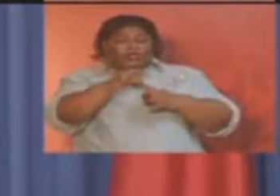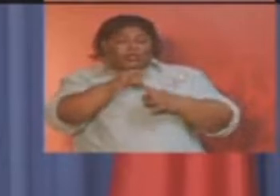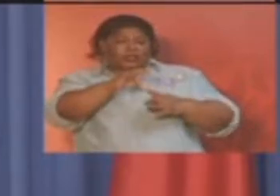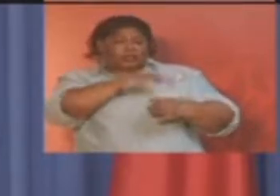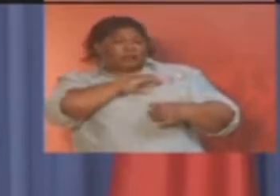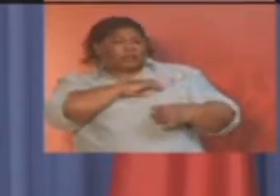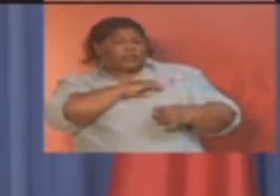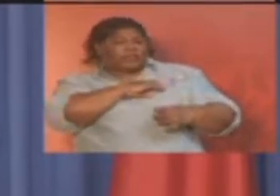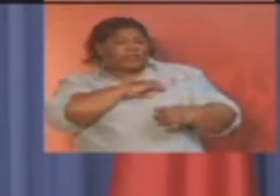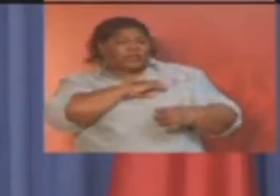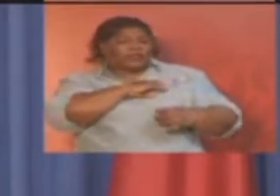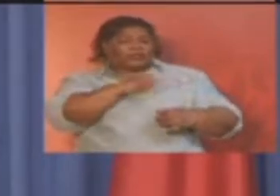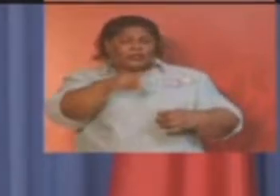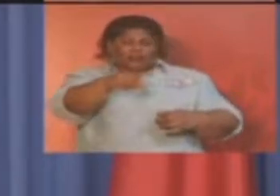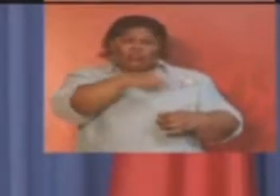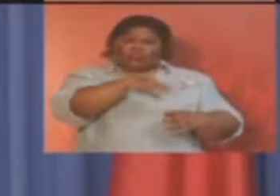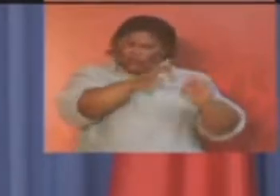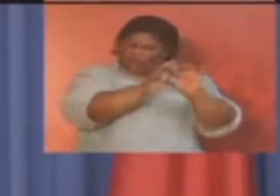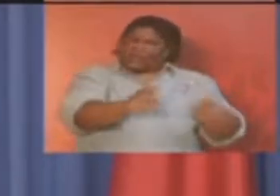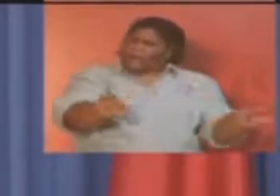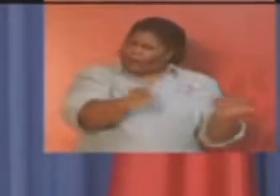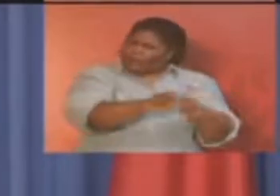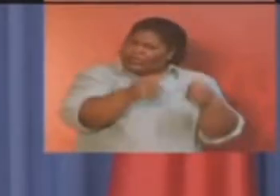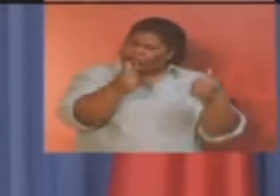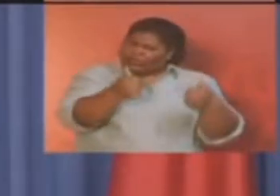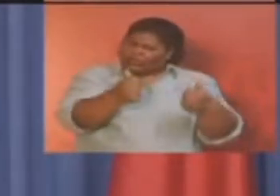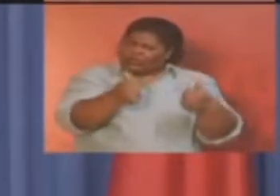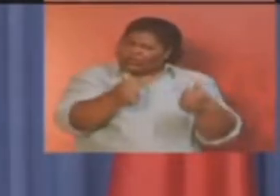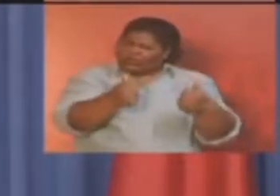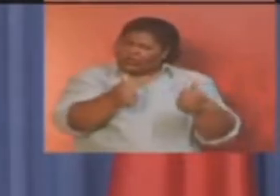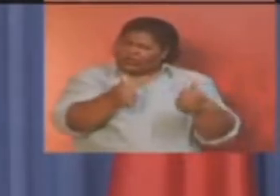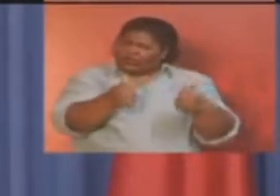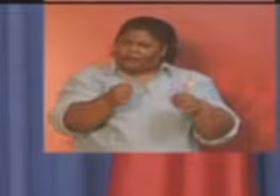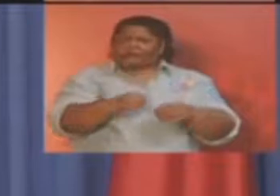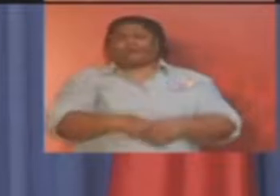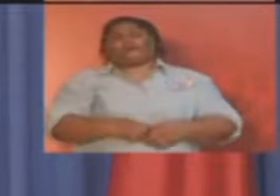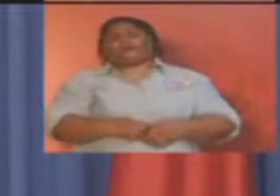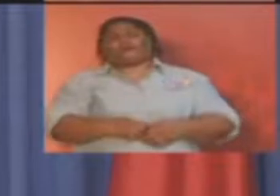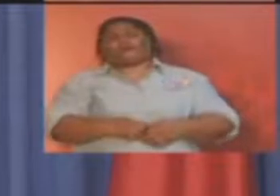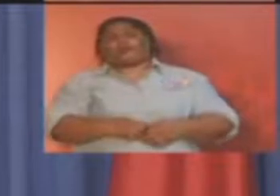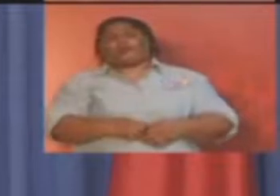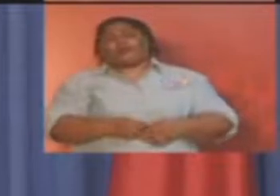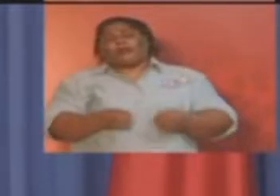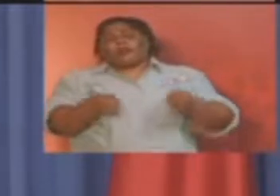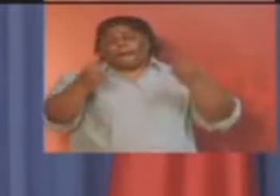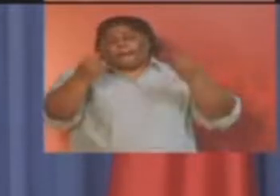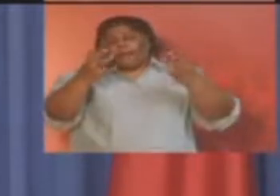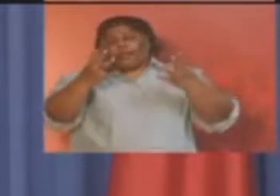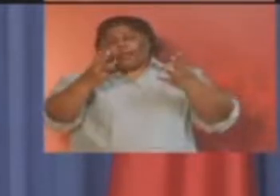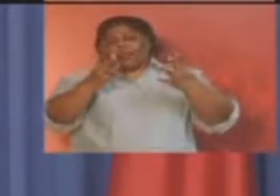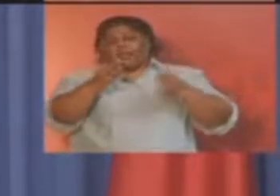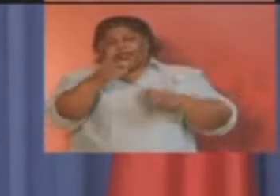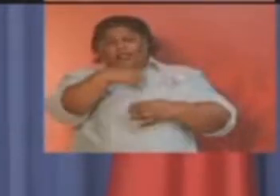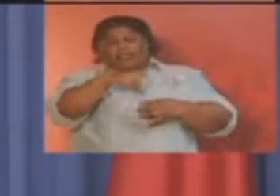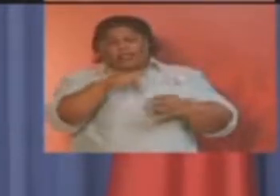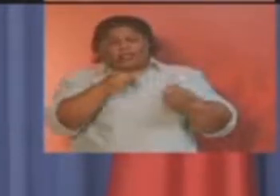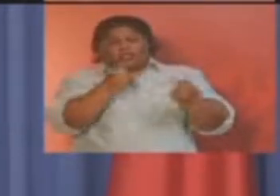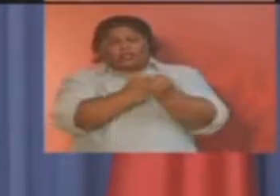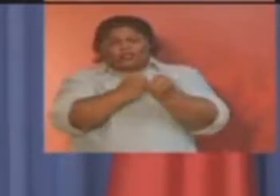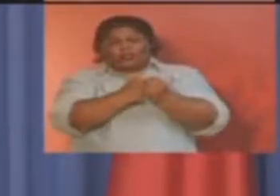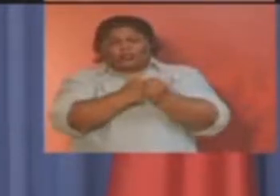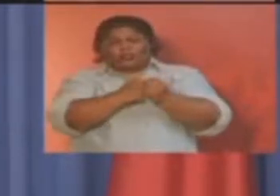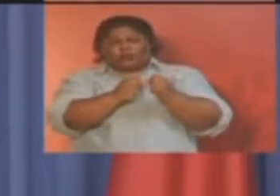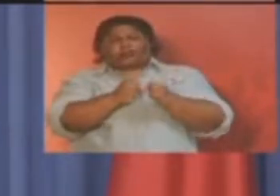police, essential as you would expect. Social workers and that whole blanket of workers to provide the social services will